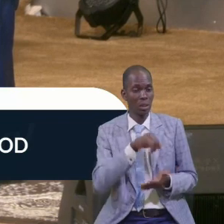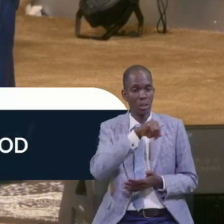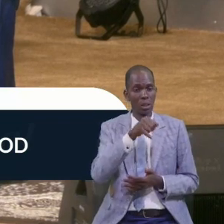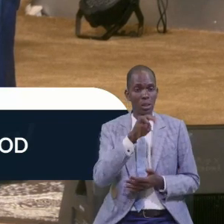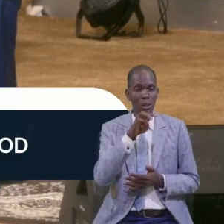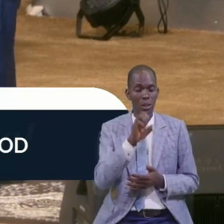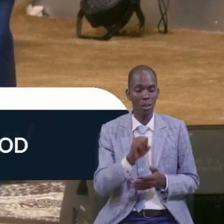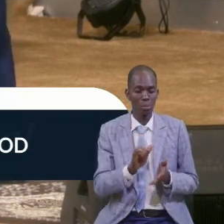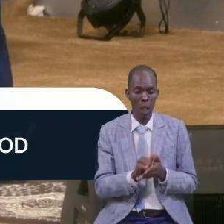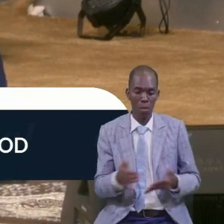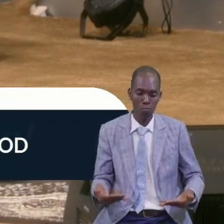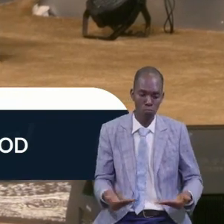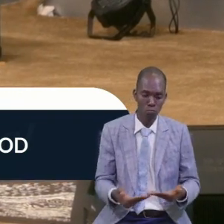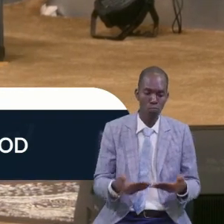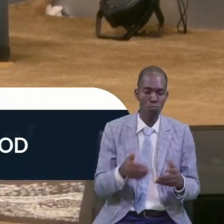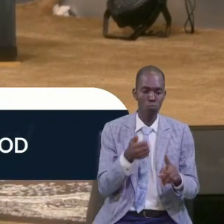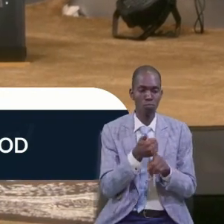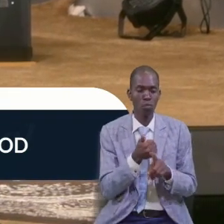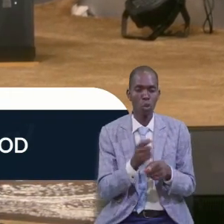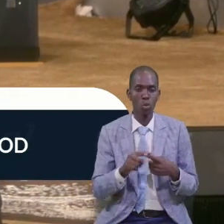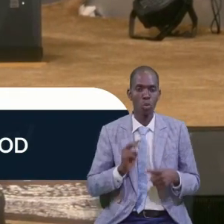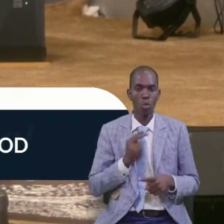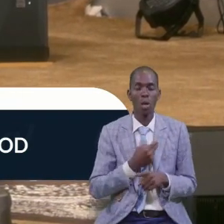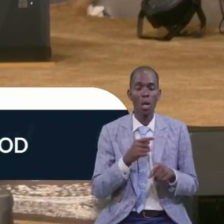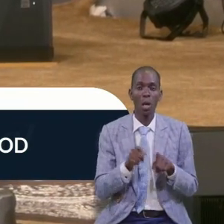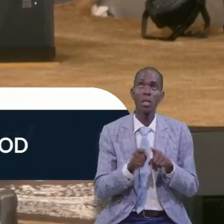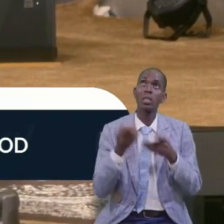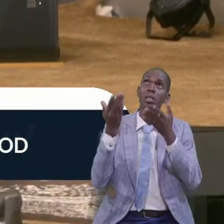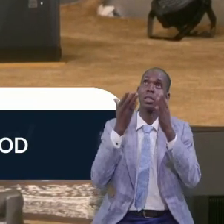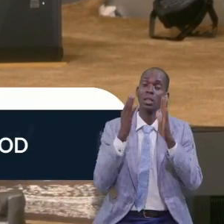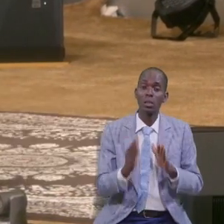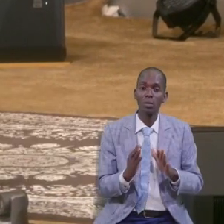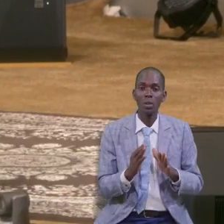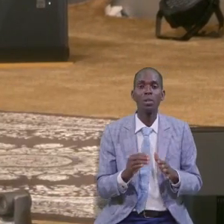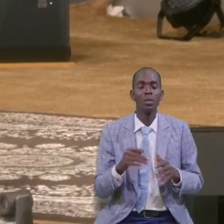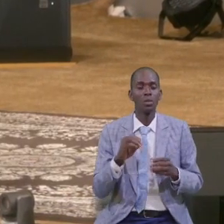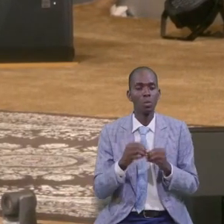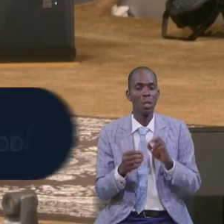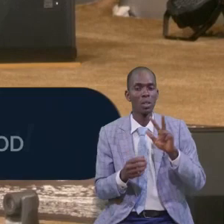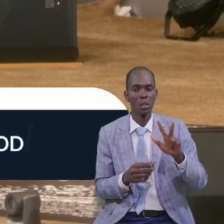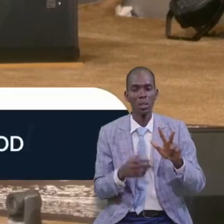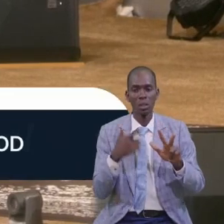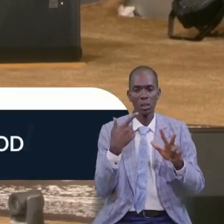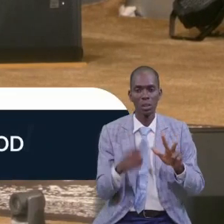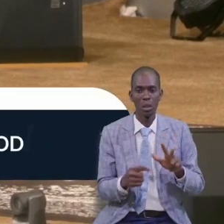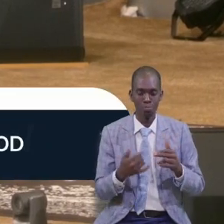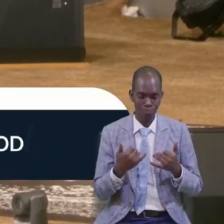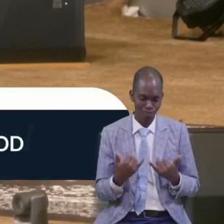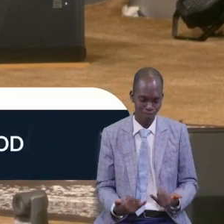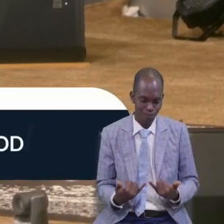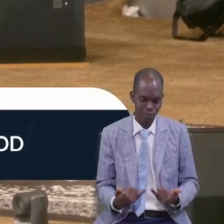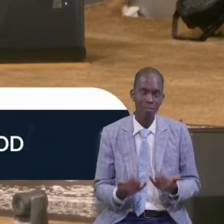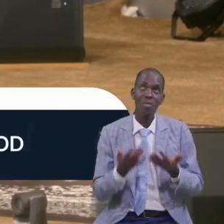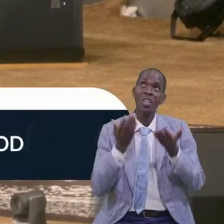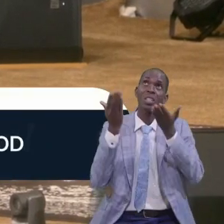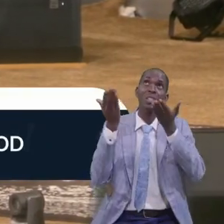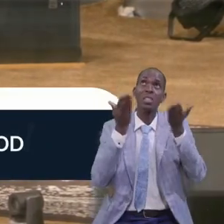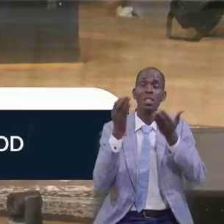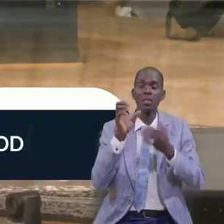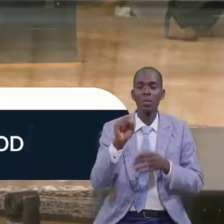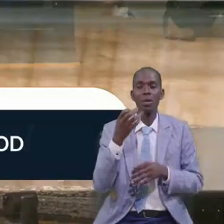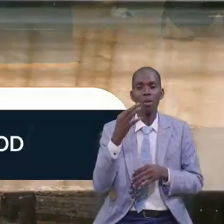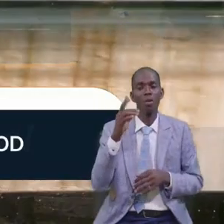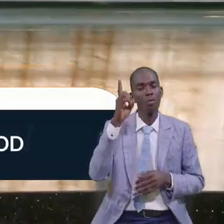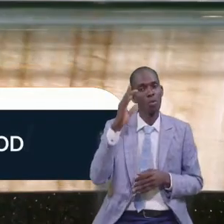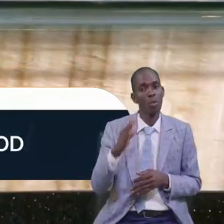himself as the servant of God. Number three, the present servants of God. There are times the past